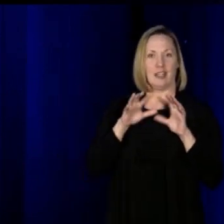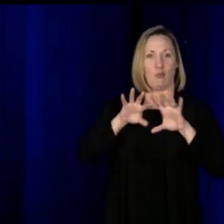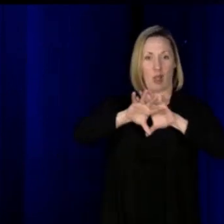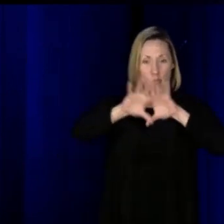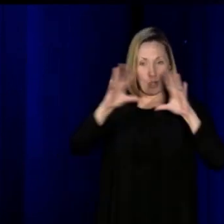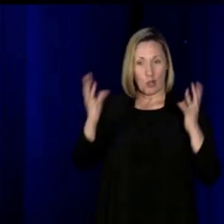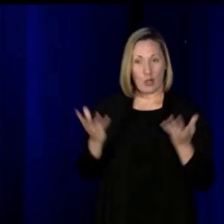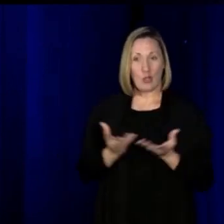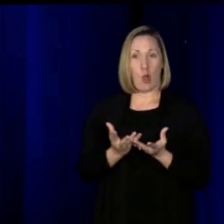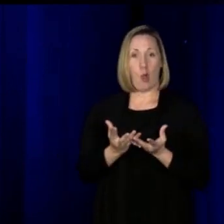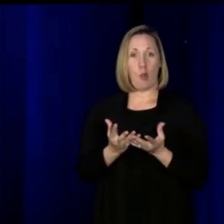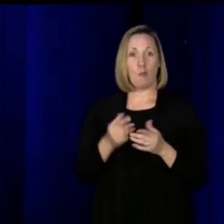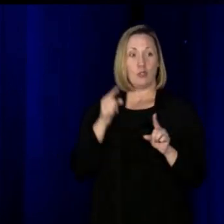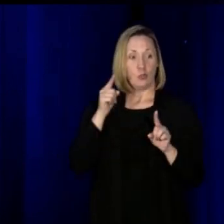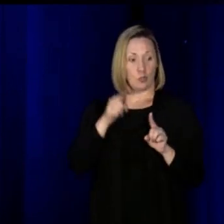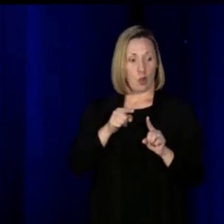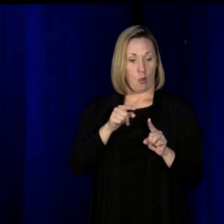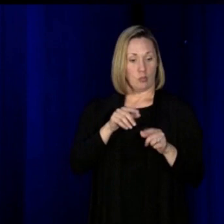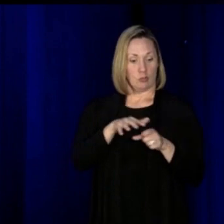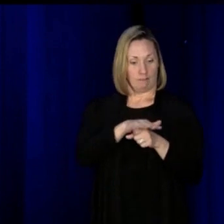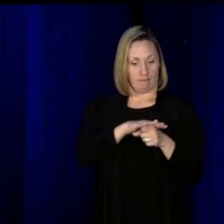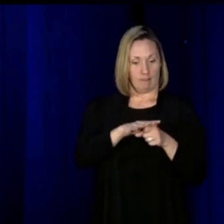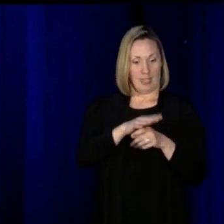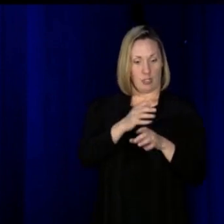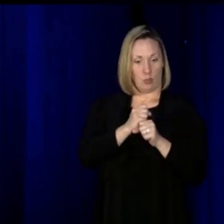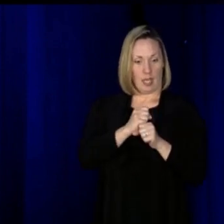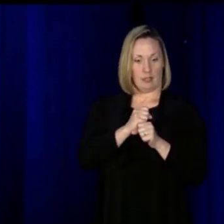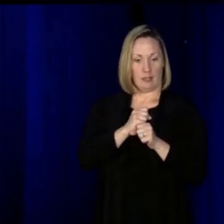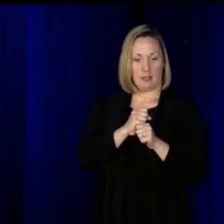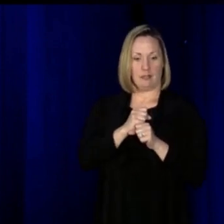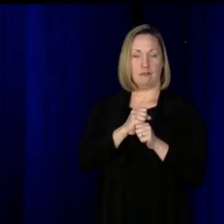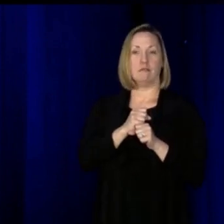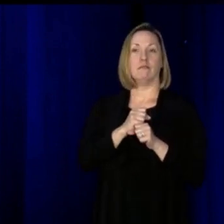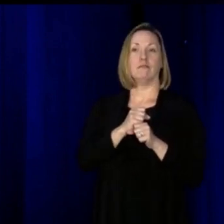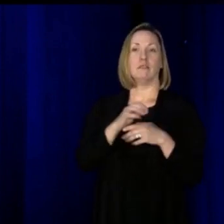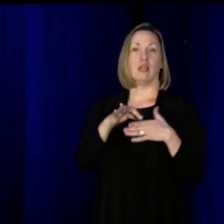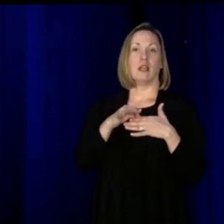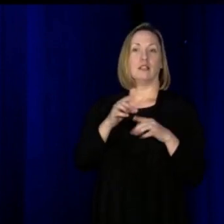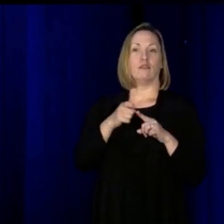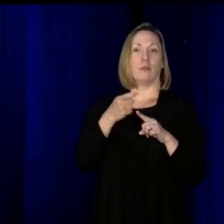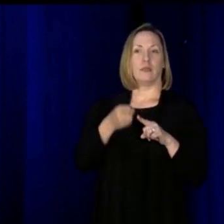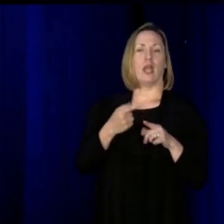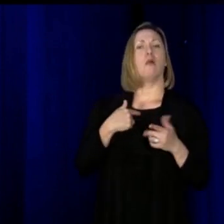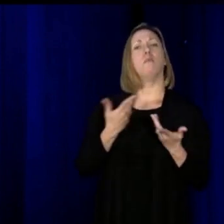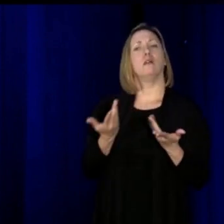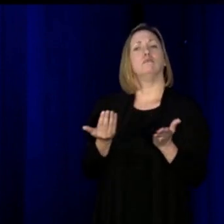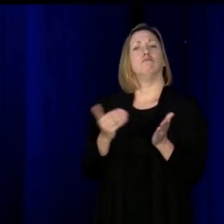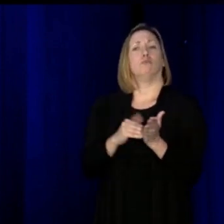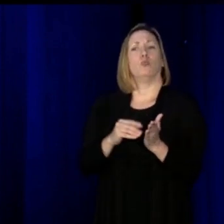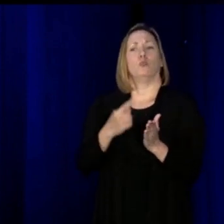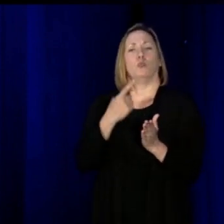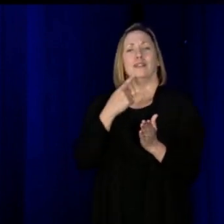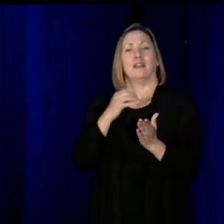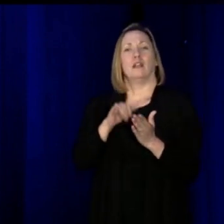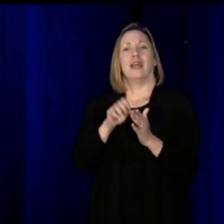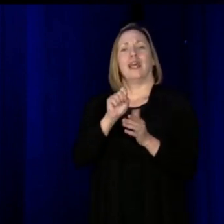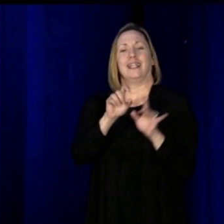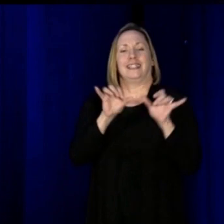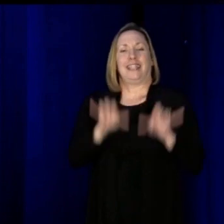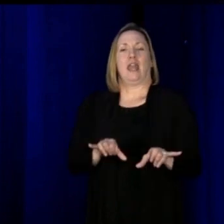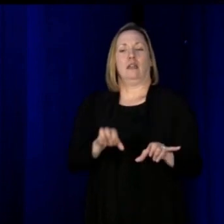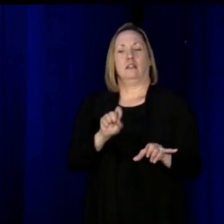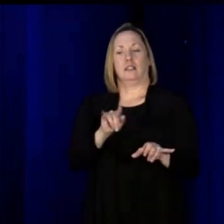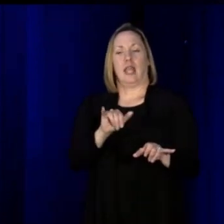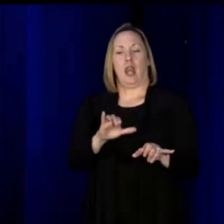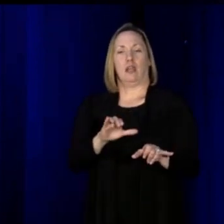go to the node and you get the content from there. But what's the thing? The thing is, as I mentioned before, they are static assets. That means